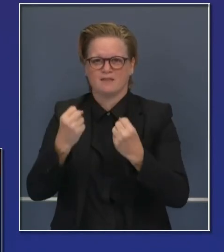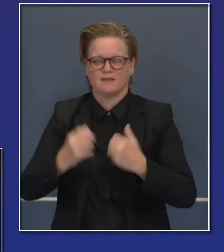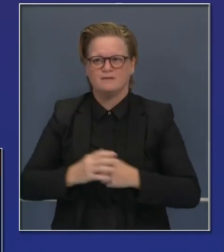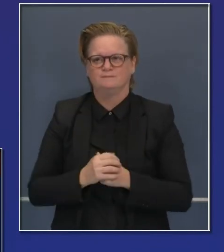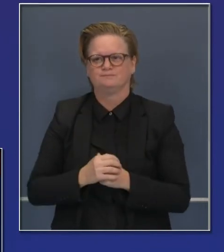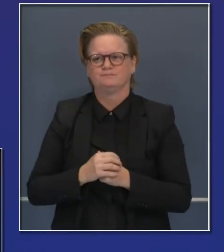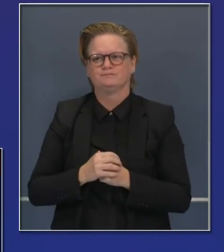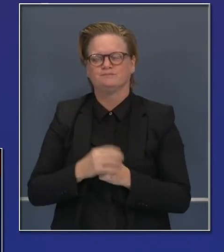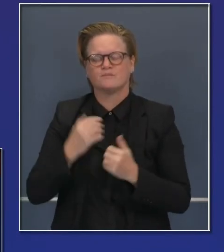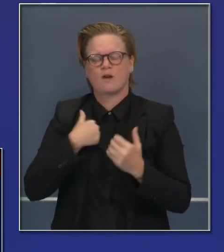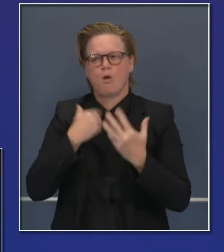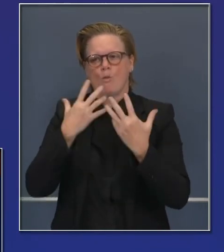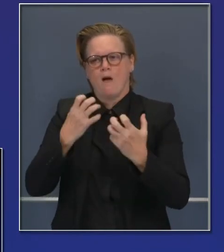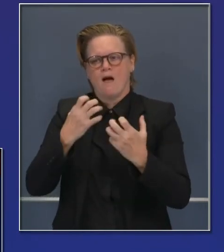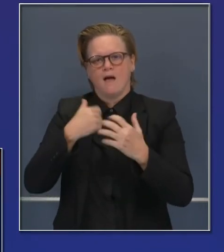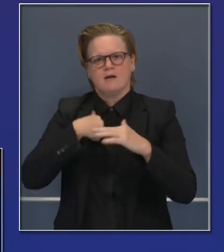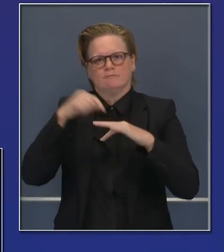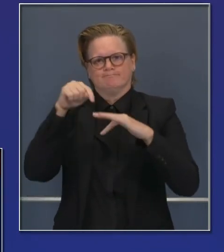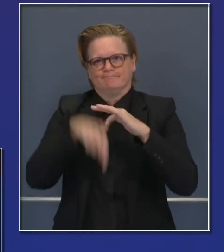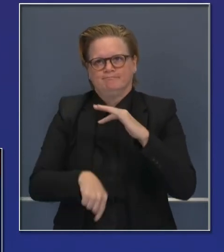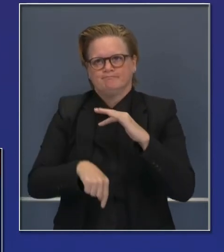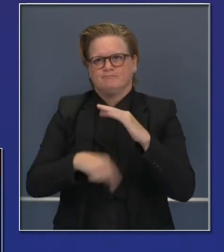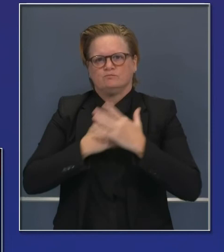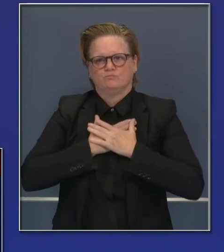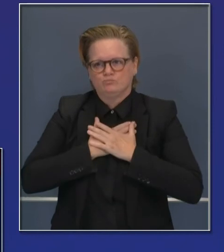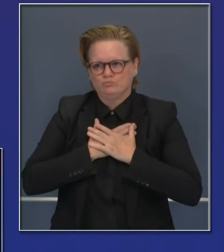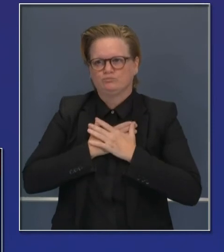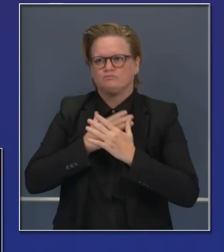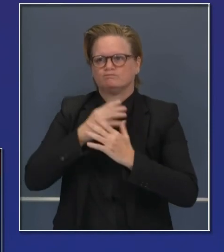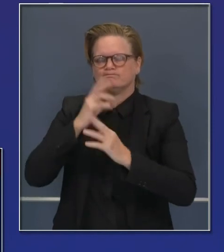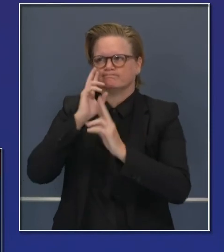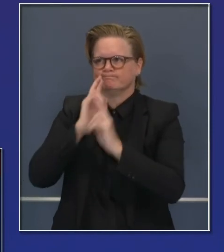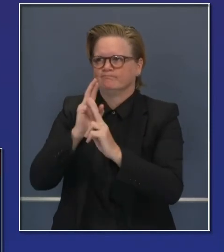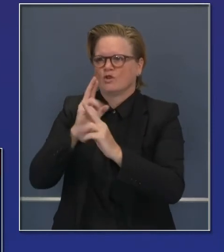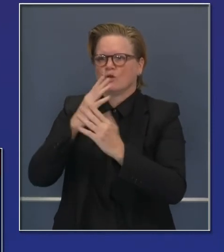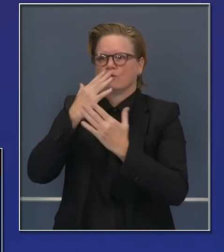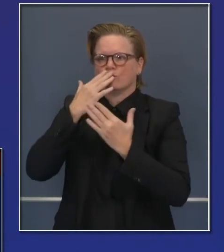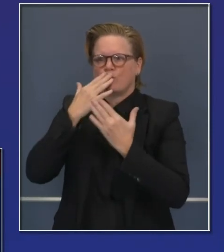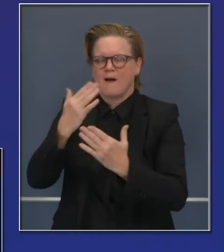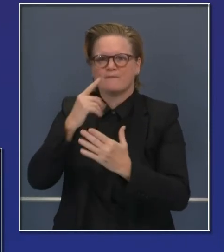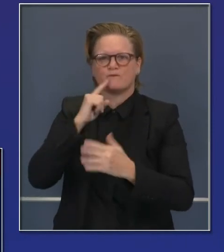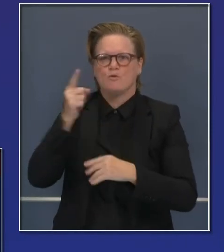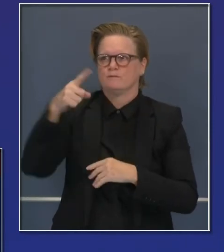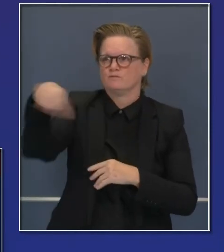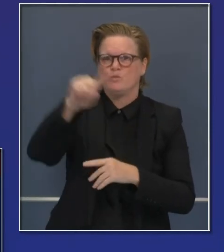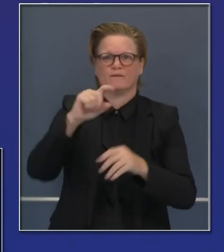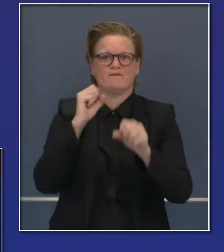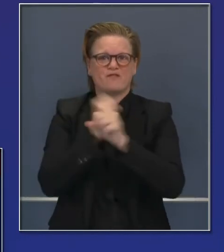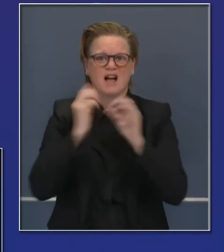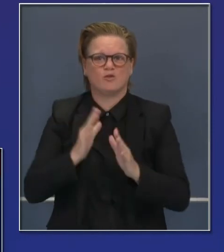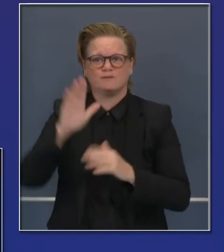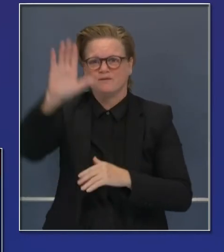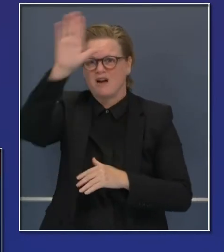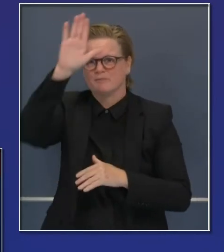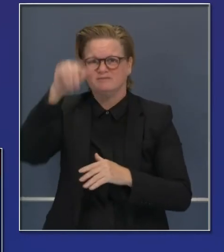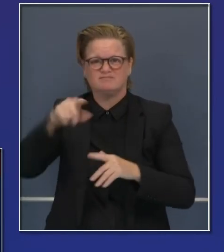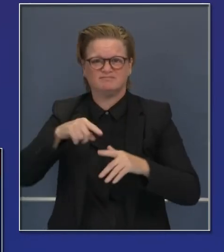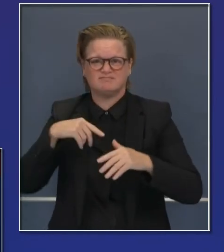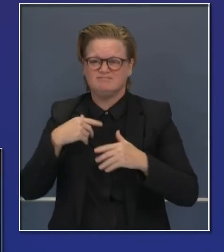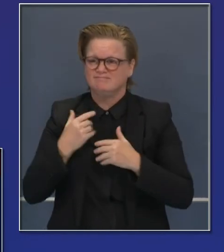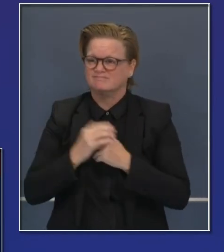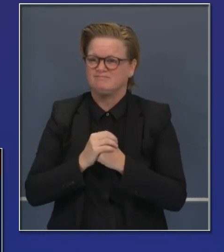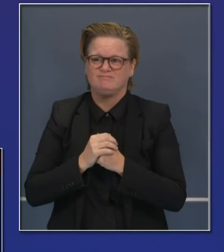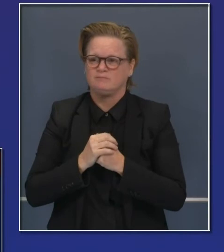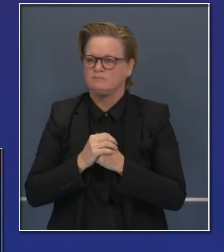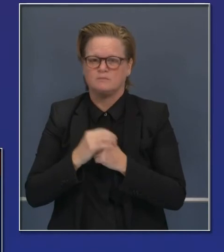our firefighters. It is not lost on me. I had the privilege of being in contact with the head of